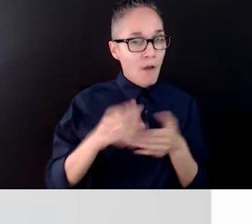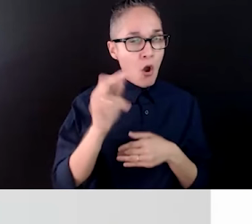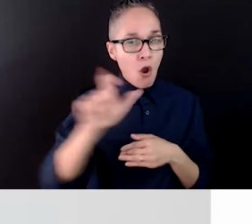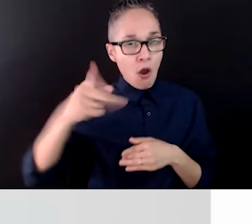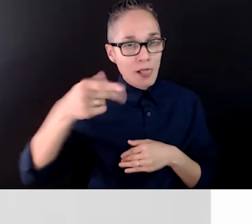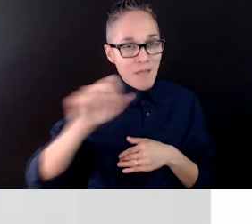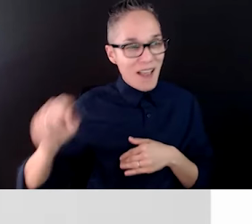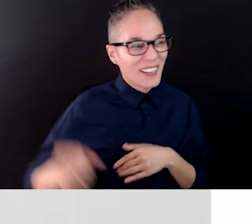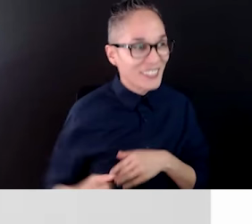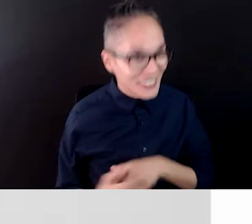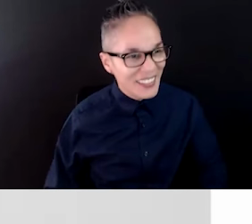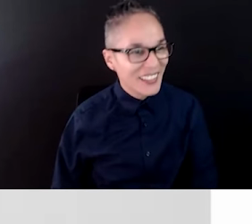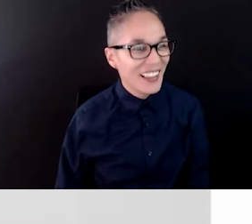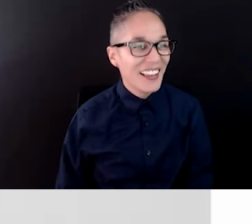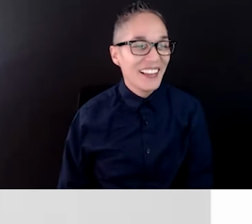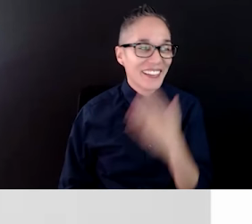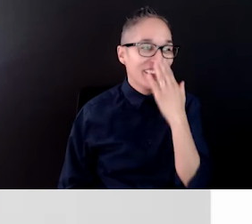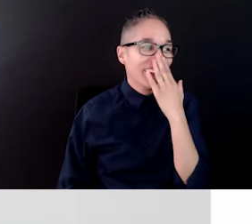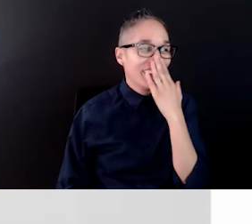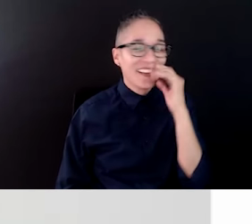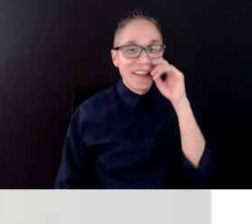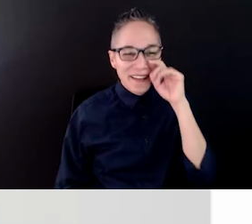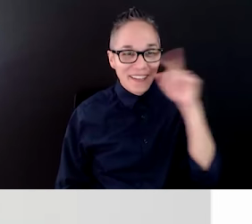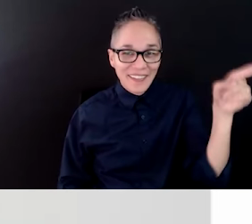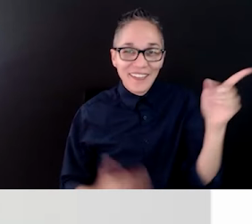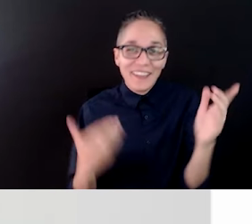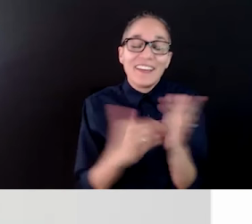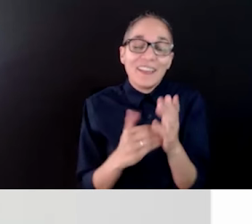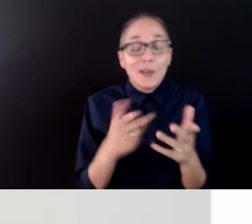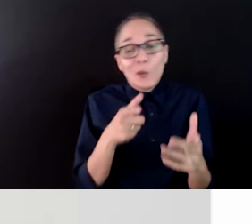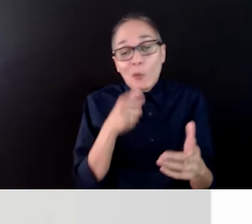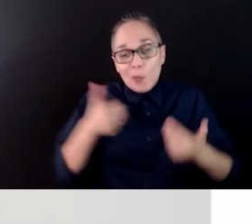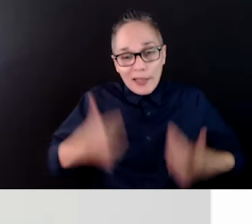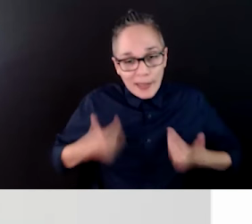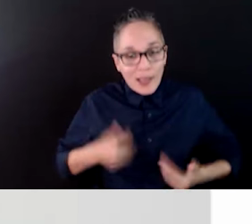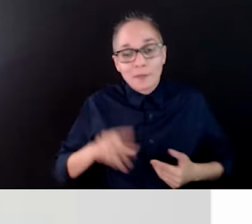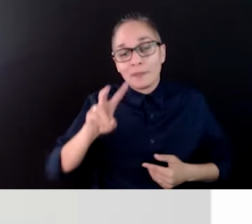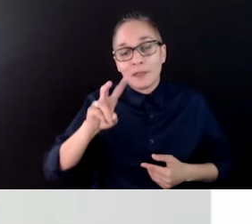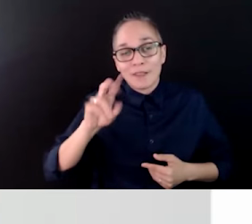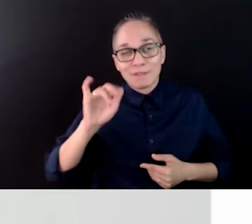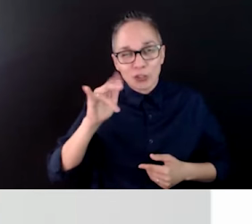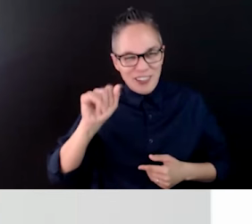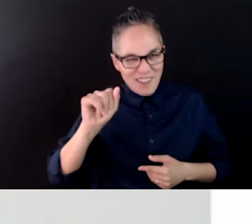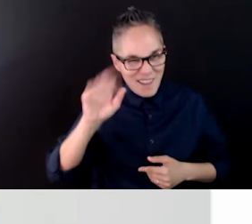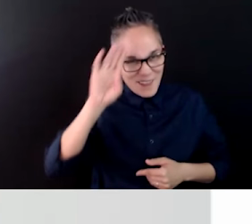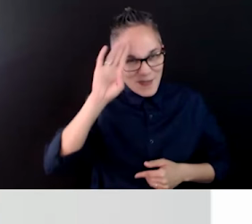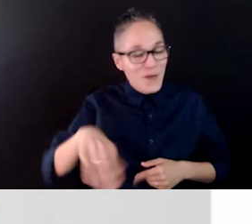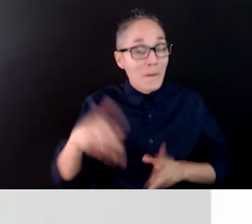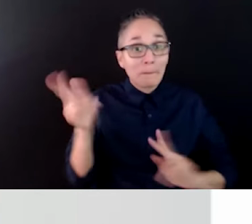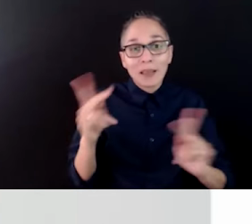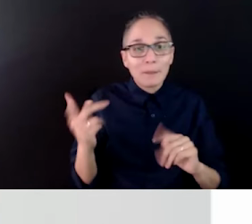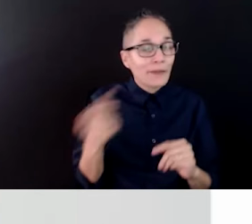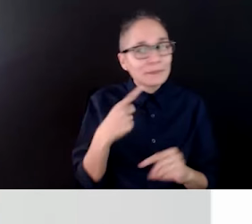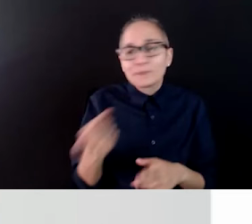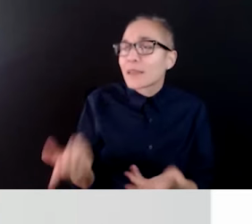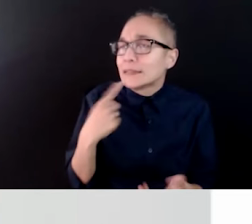Yeah, it's excited. Okay, so again, a little bit about me. You know how people always ask, Rosemary, tell me a